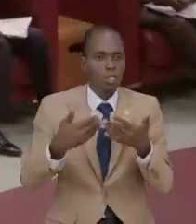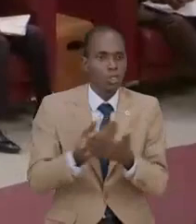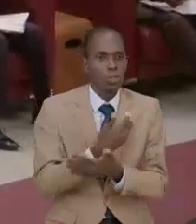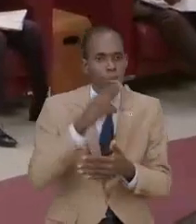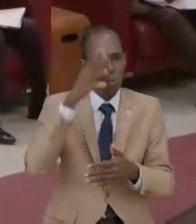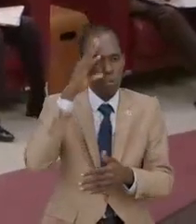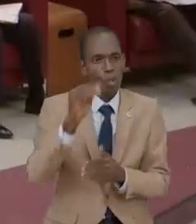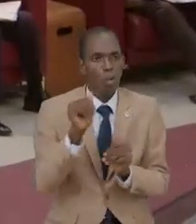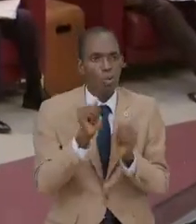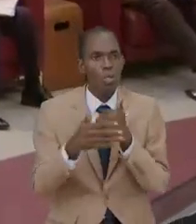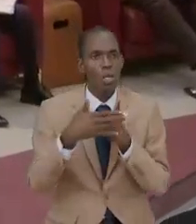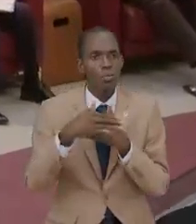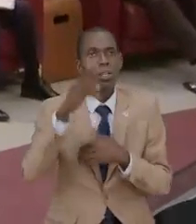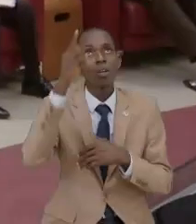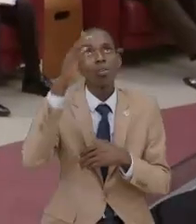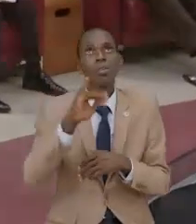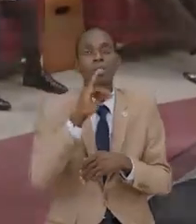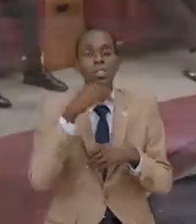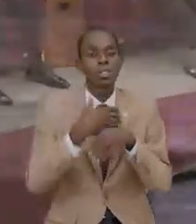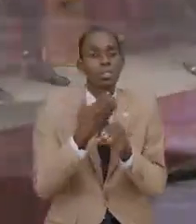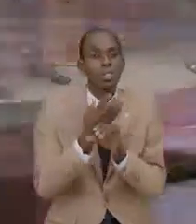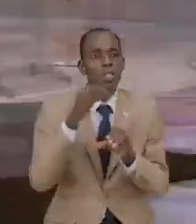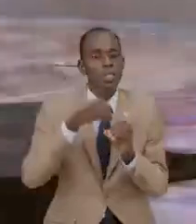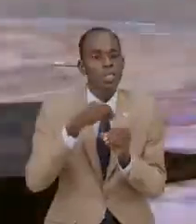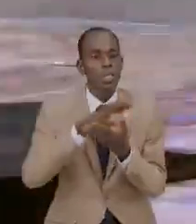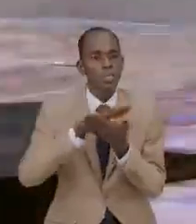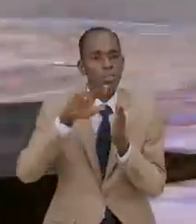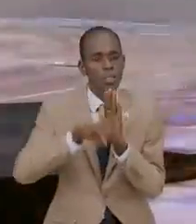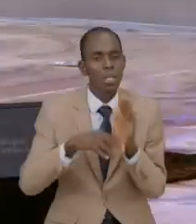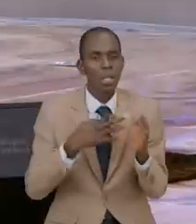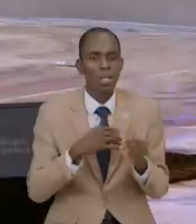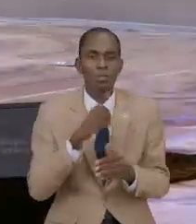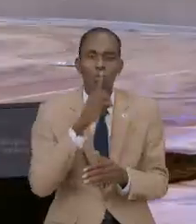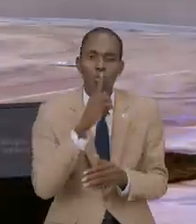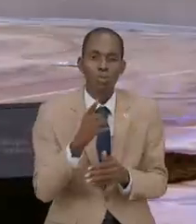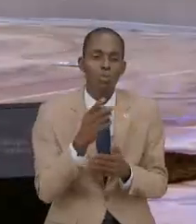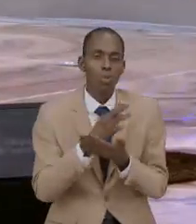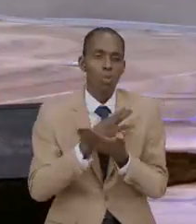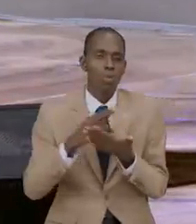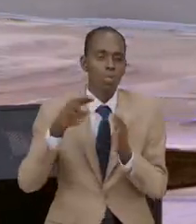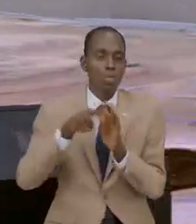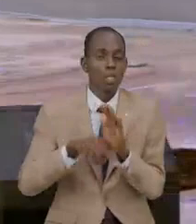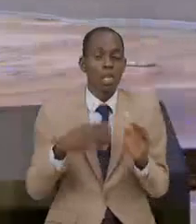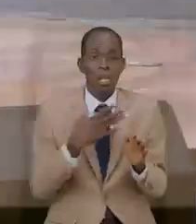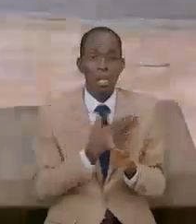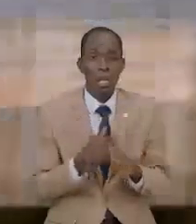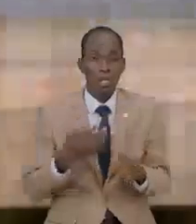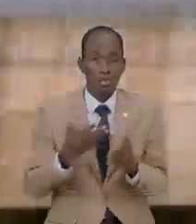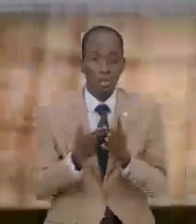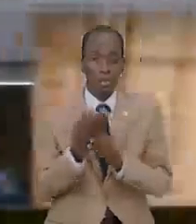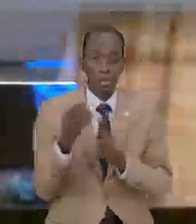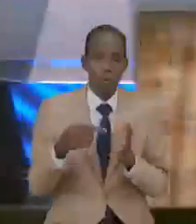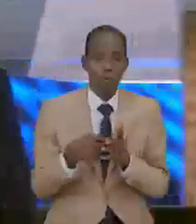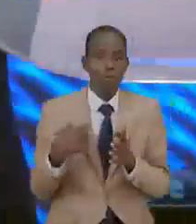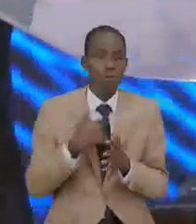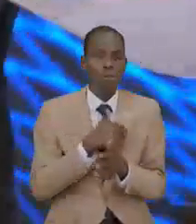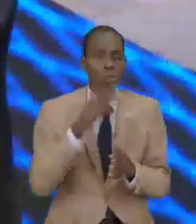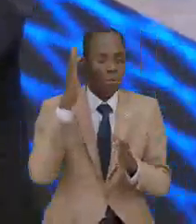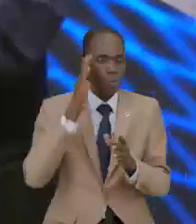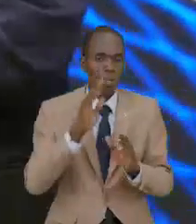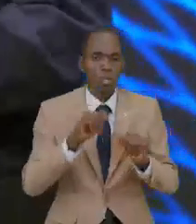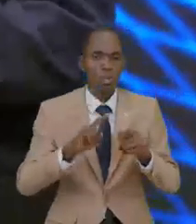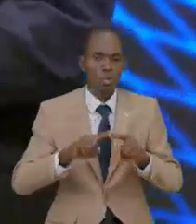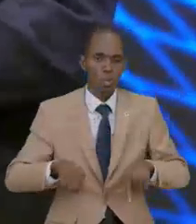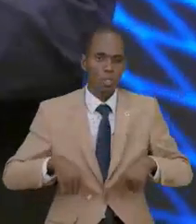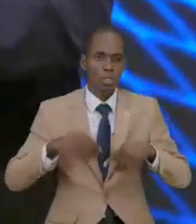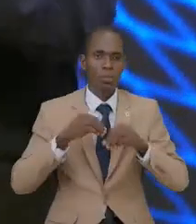created in righteousness and true holiness, and through life we'll be able to live in the strength and the power, in the